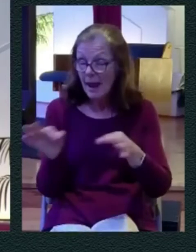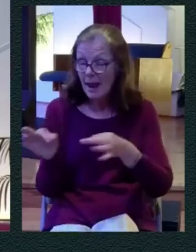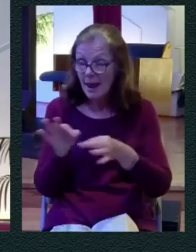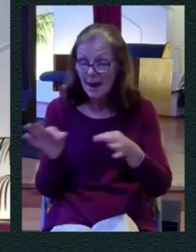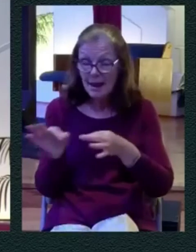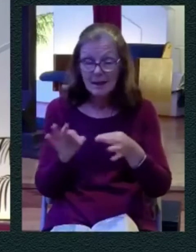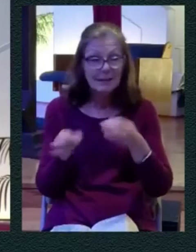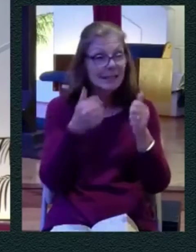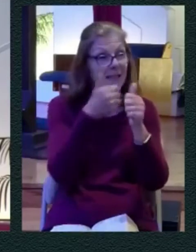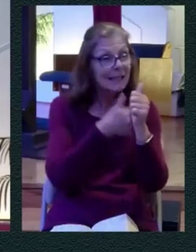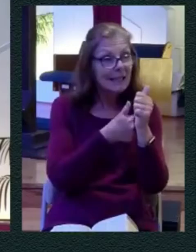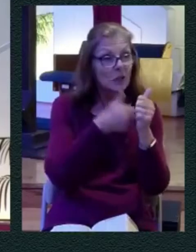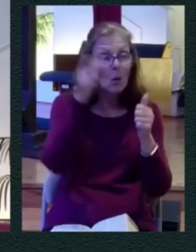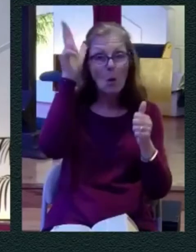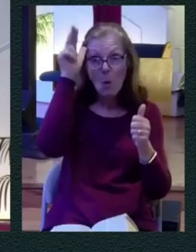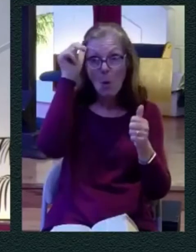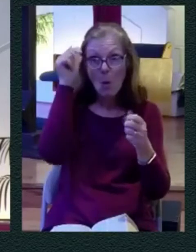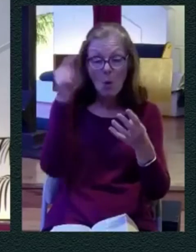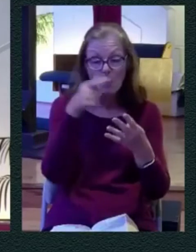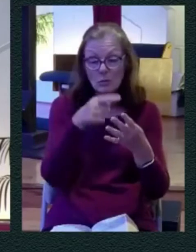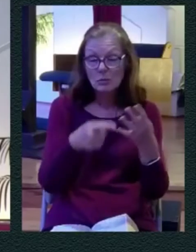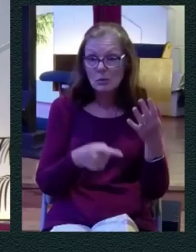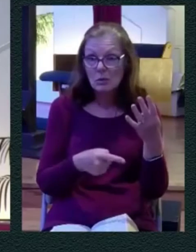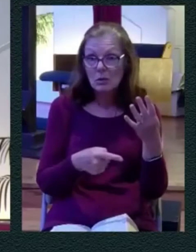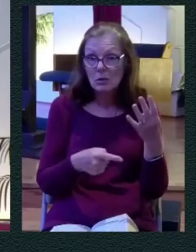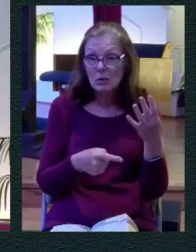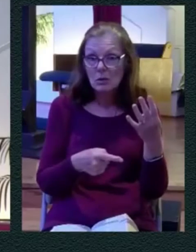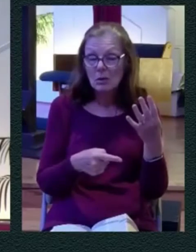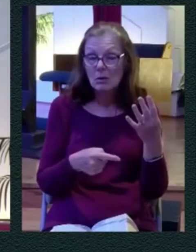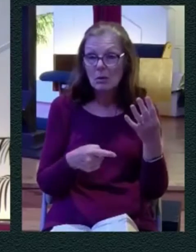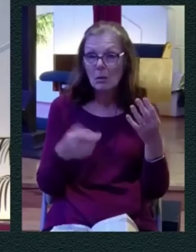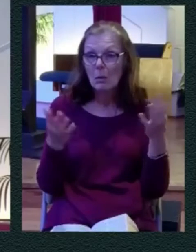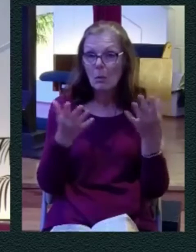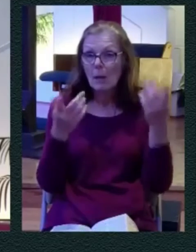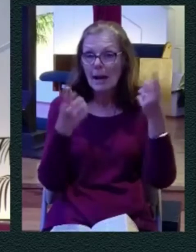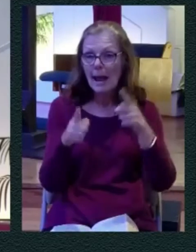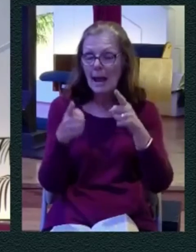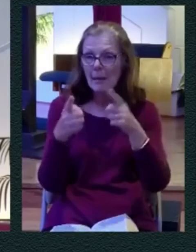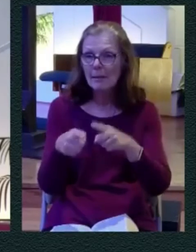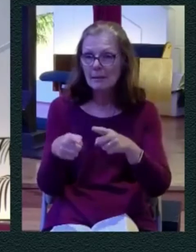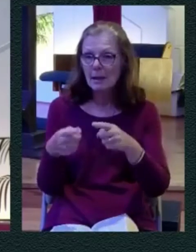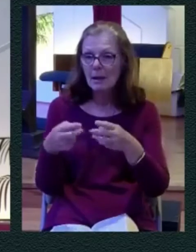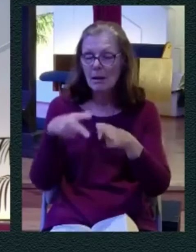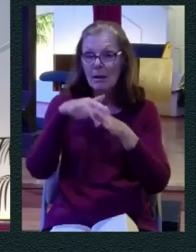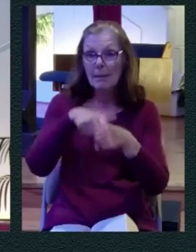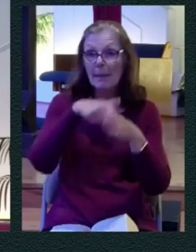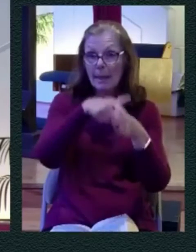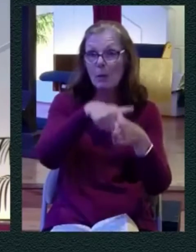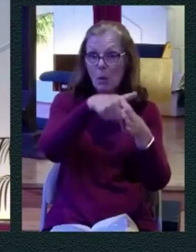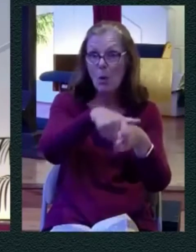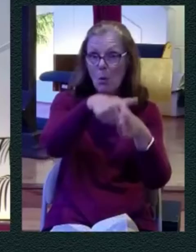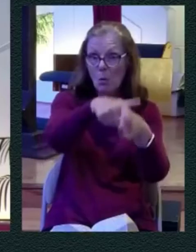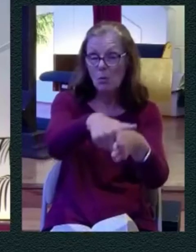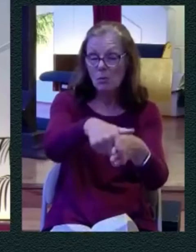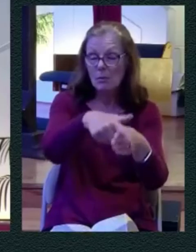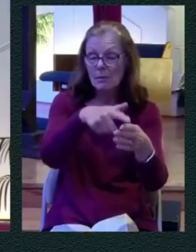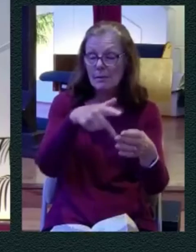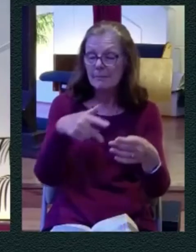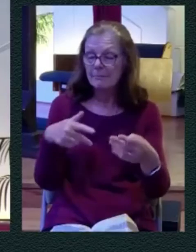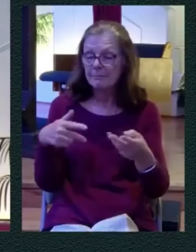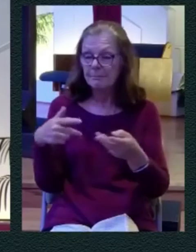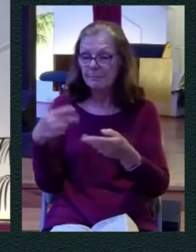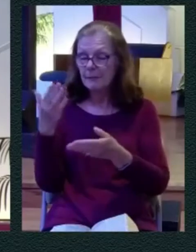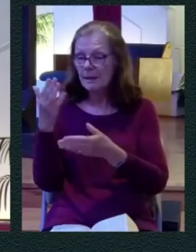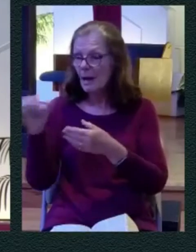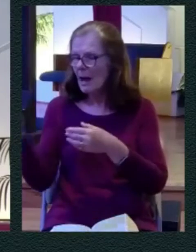horses and the descriptions given about what happened when they rode out onto the scene. Others seek to